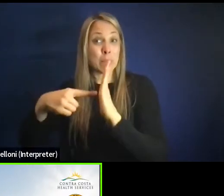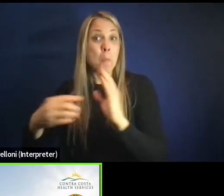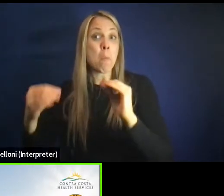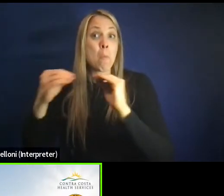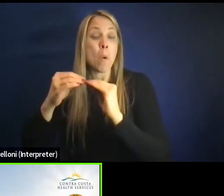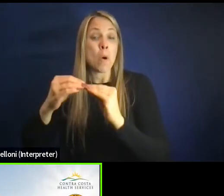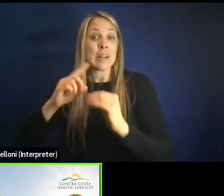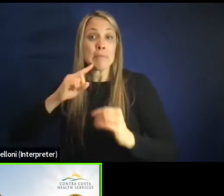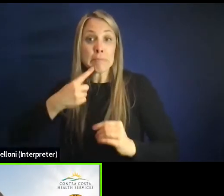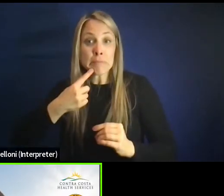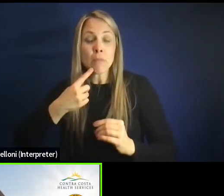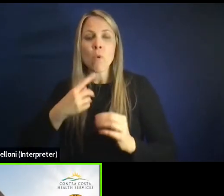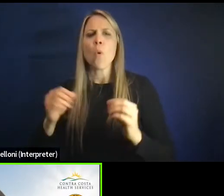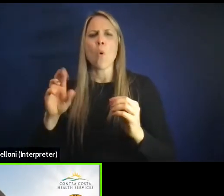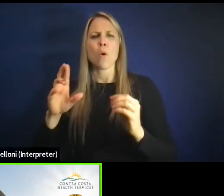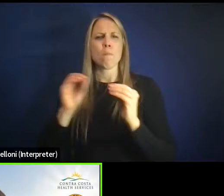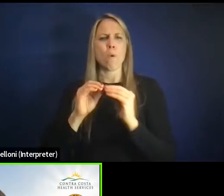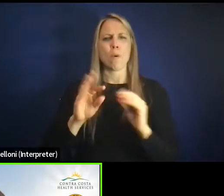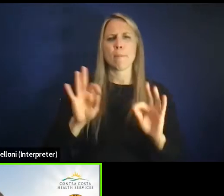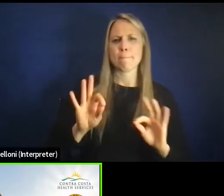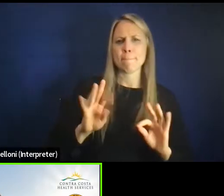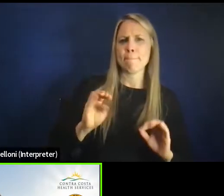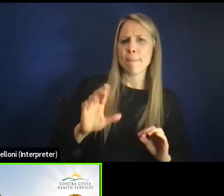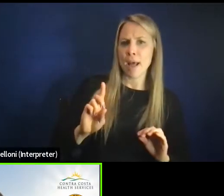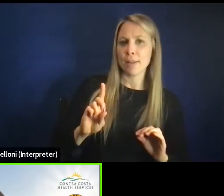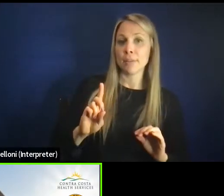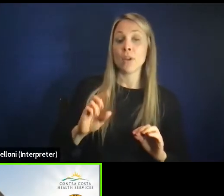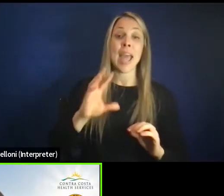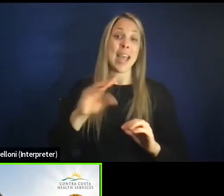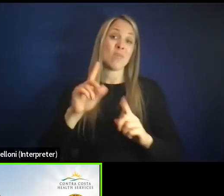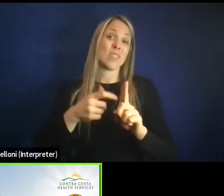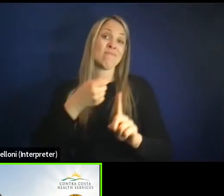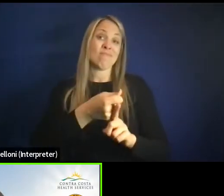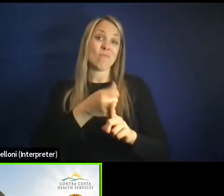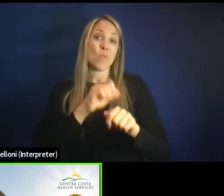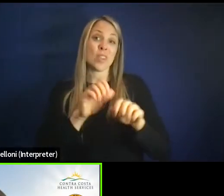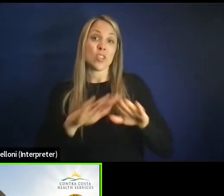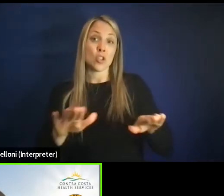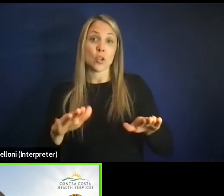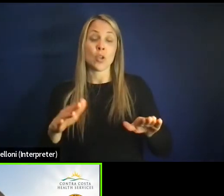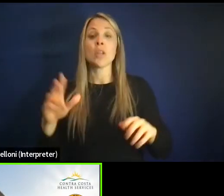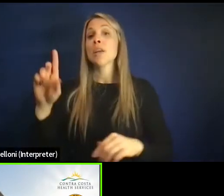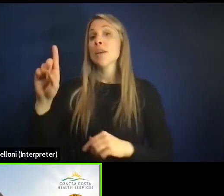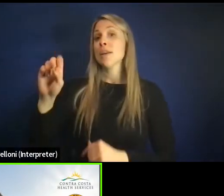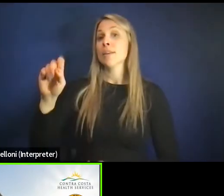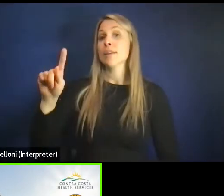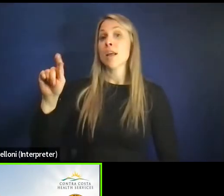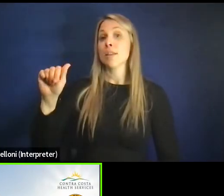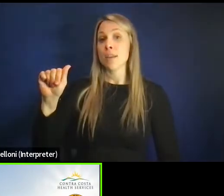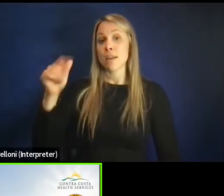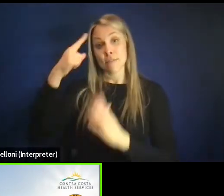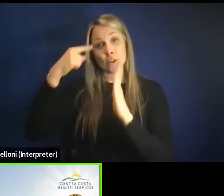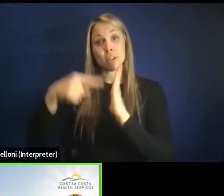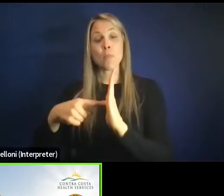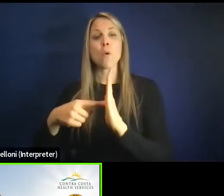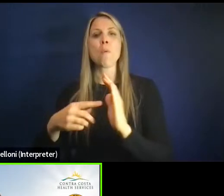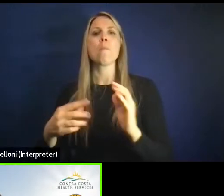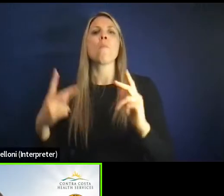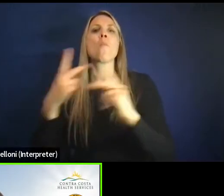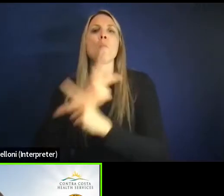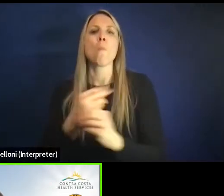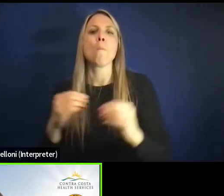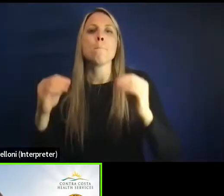disease, and what its effect will be on kids. We saw with Delta that Delta was more contagious in kids